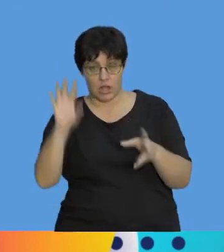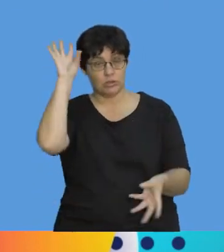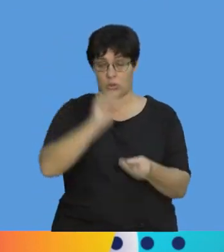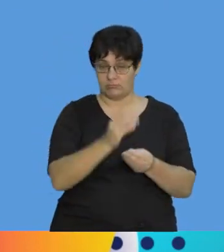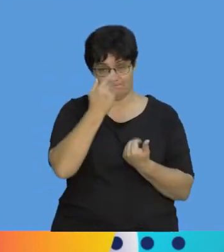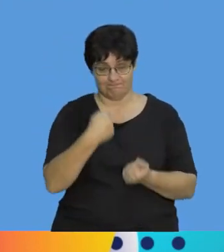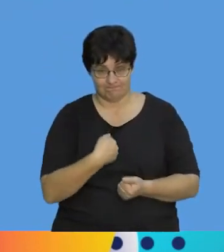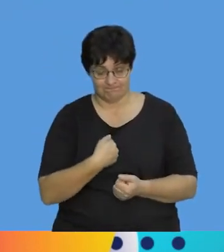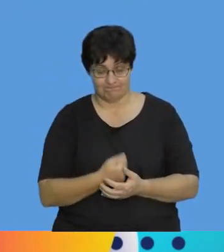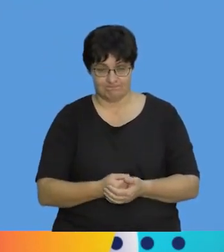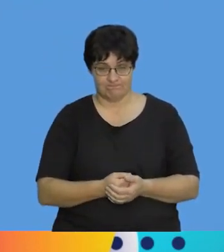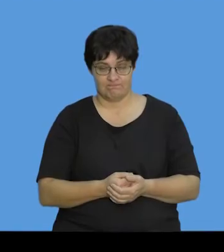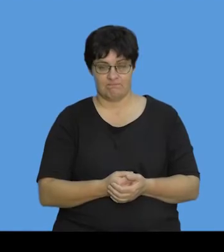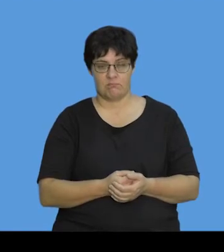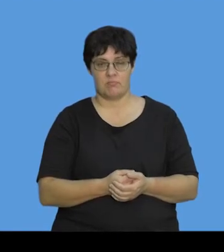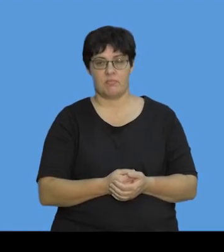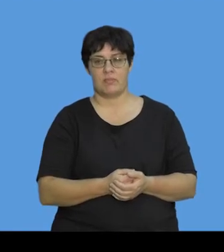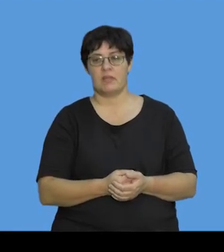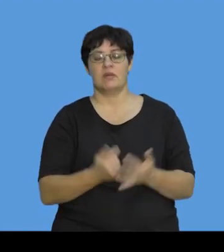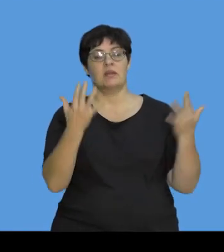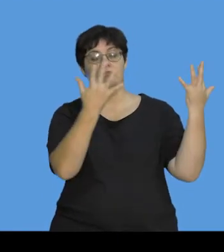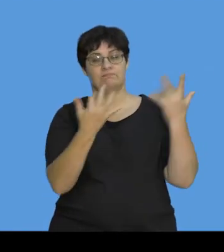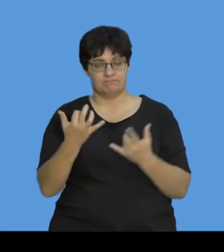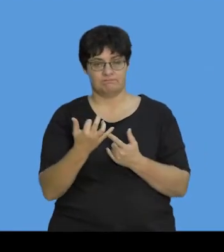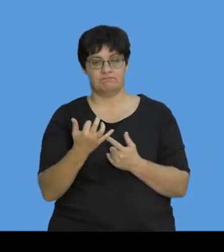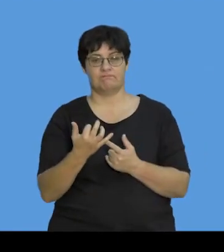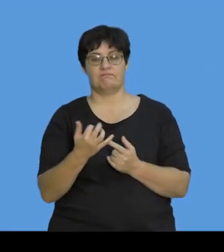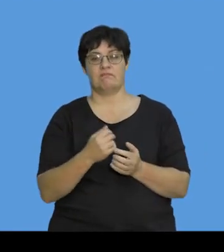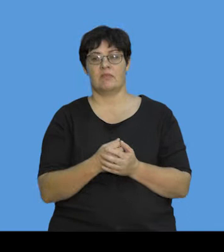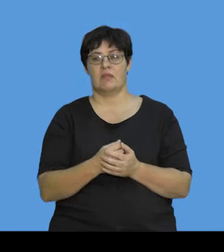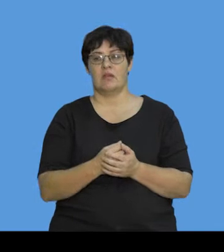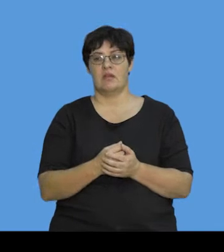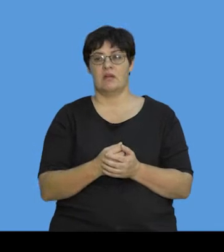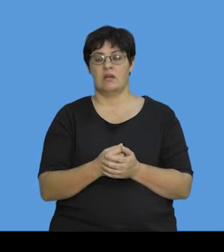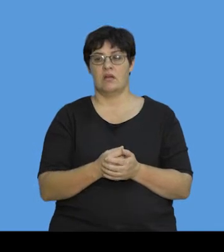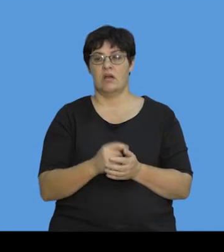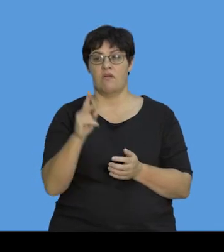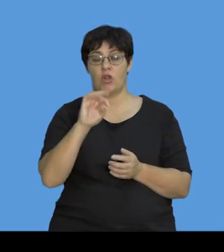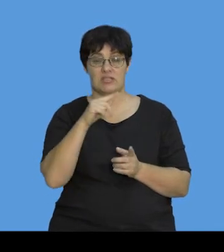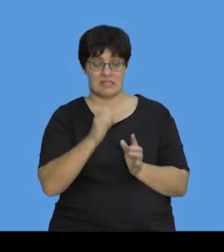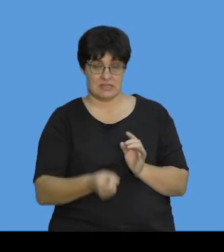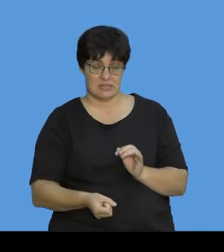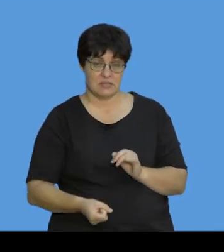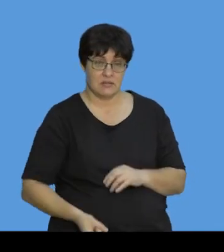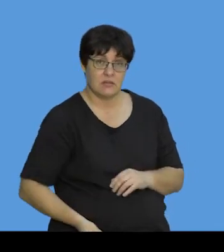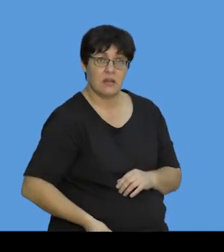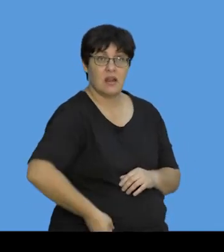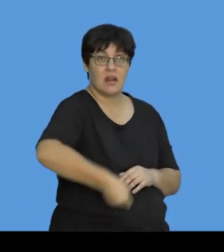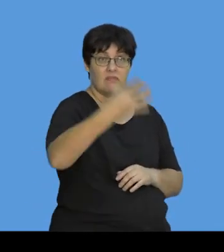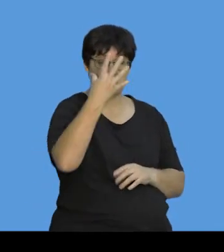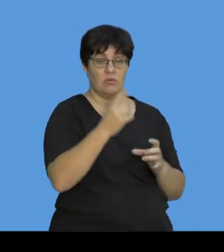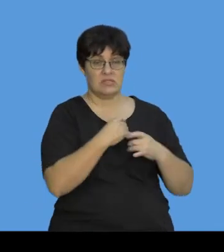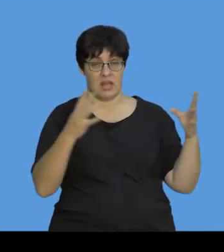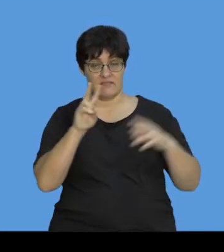time. Then they ask you, calculate the velocity with which the ball left the thrower's hand. In other words,